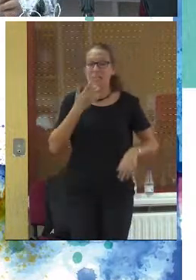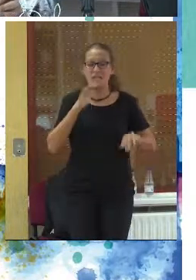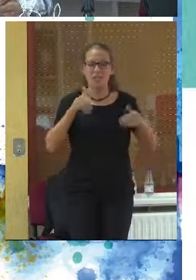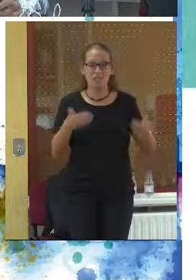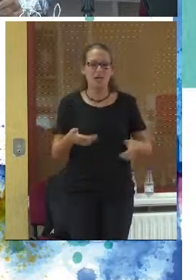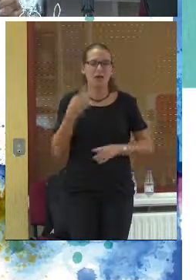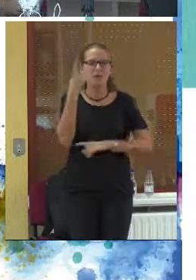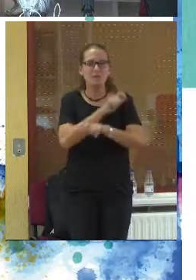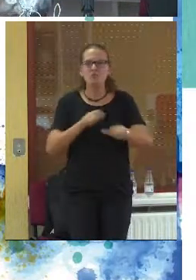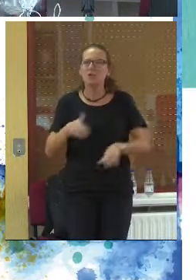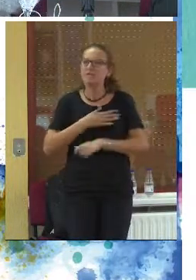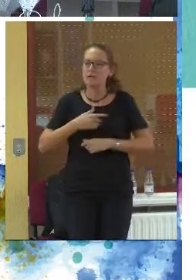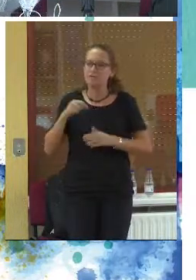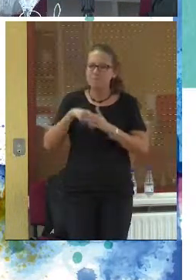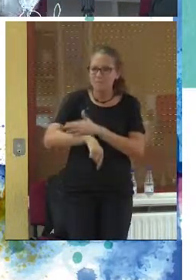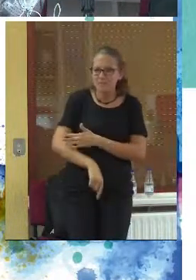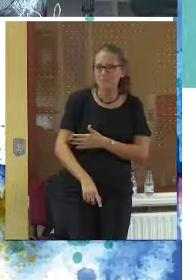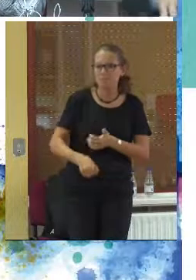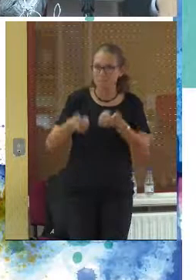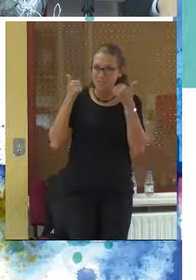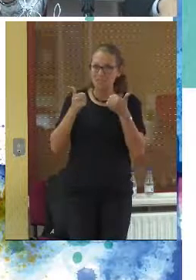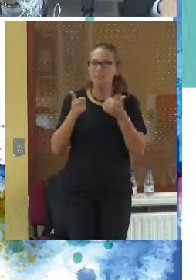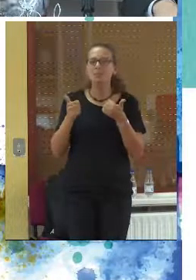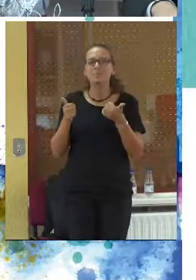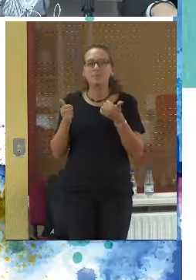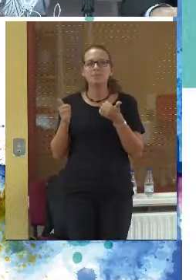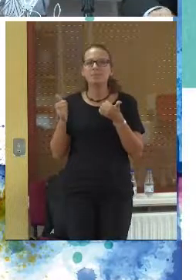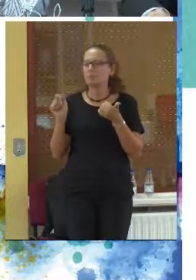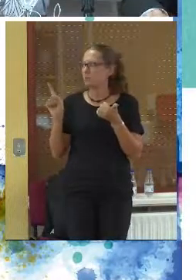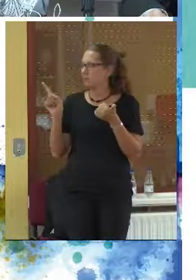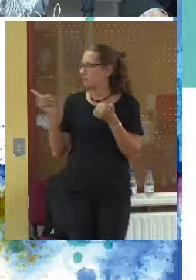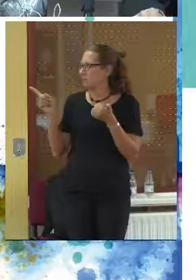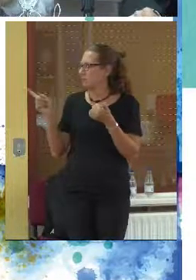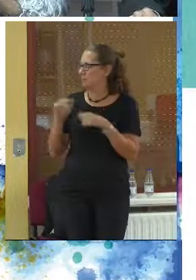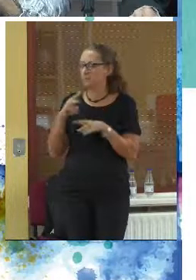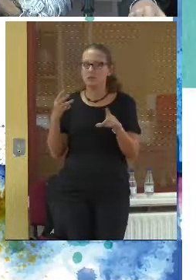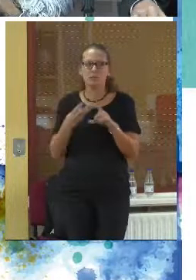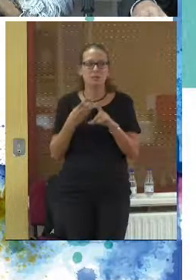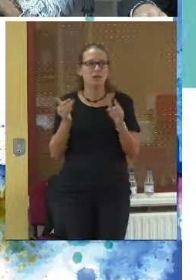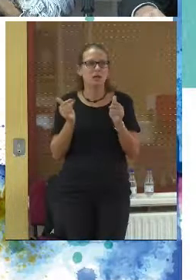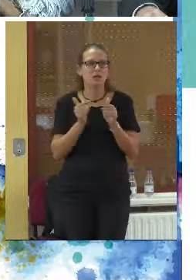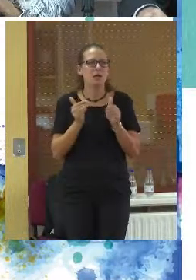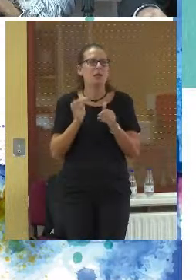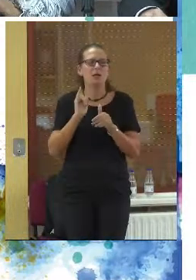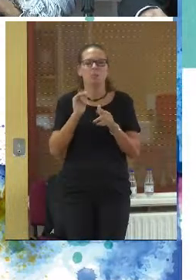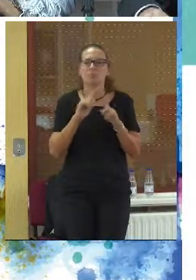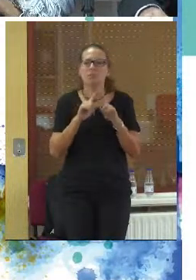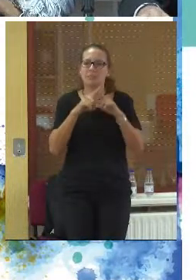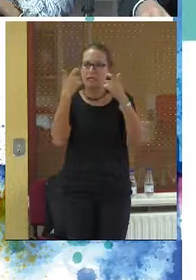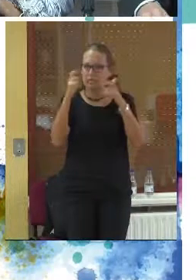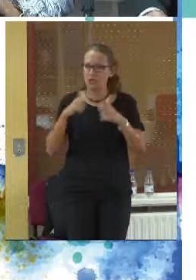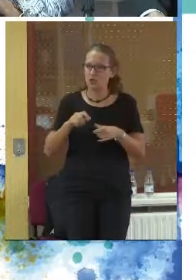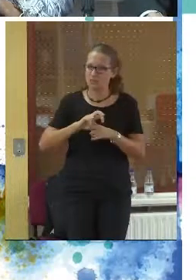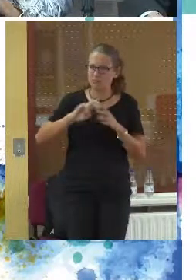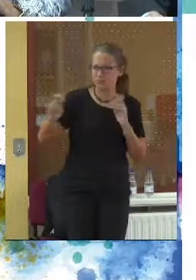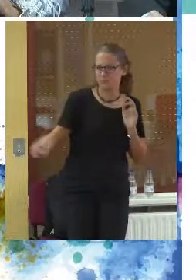have created. In order to gain additional information from ECATIC, you can access the different